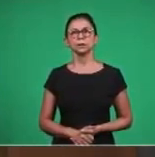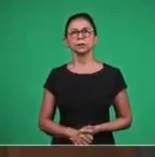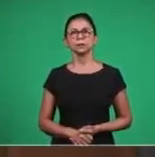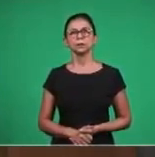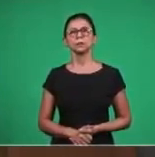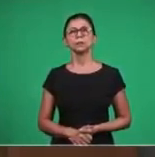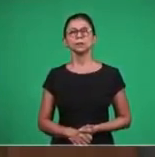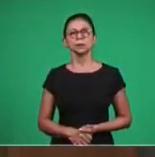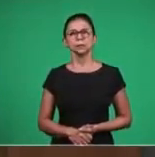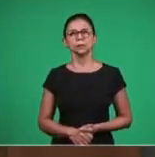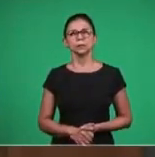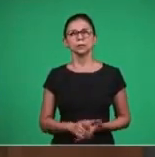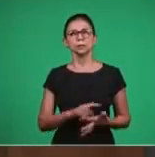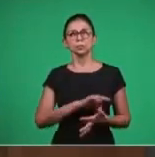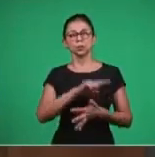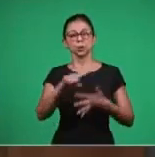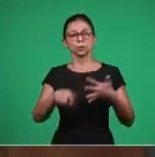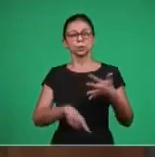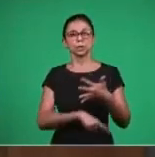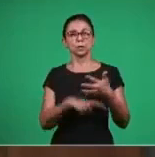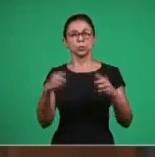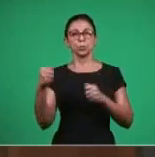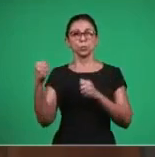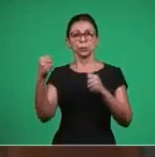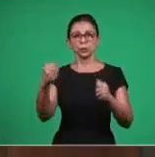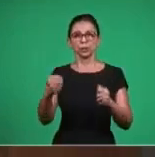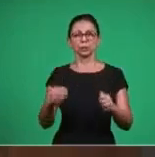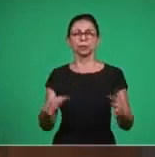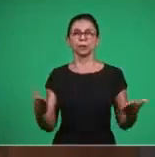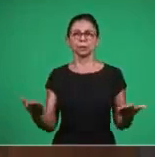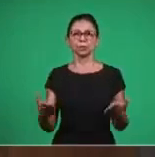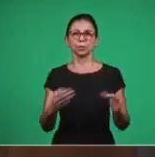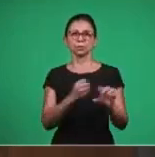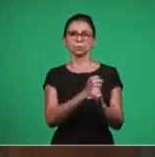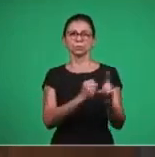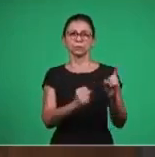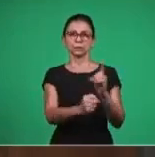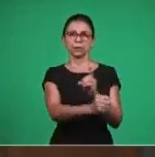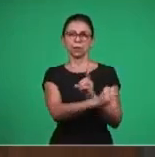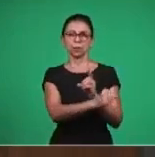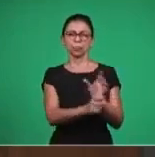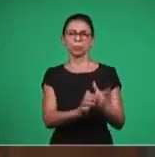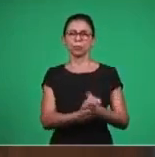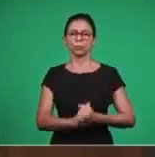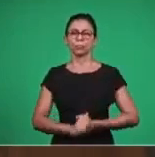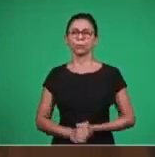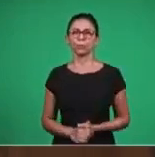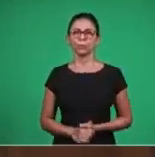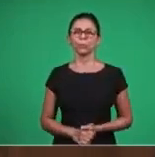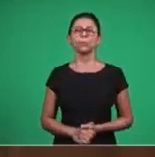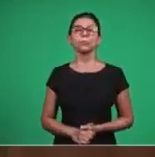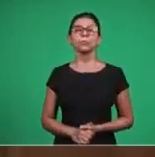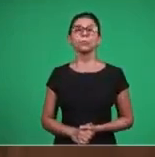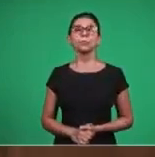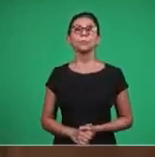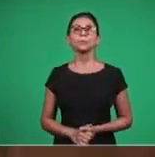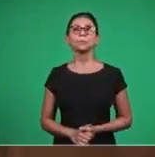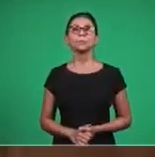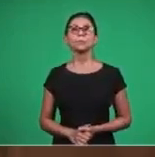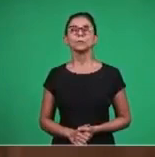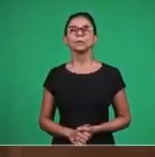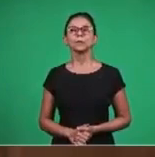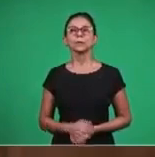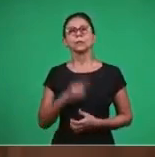have social, economical, cultural, religious. So what is this social? Social power.